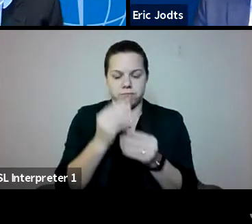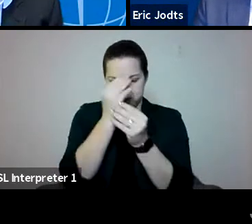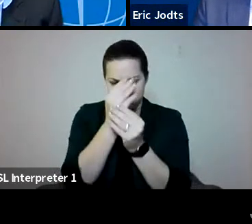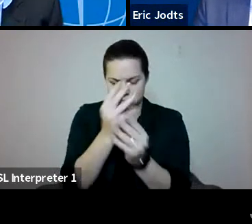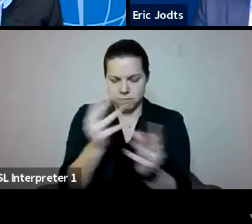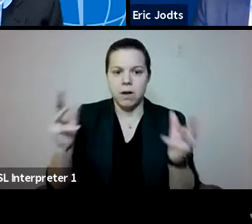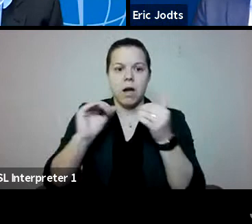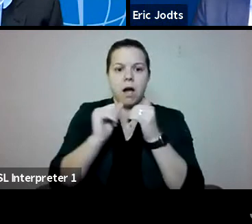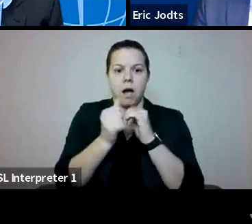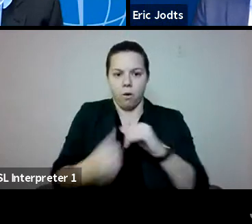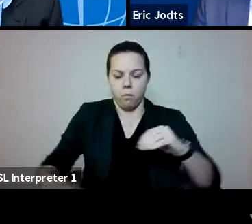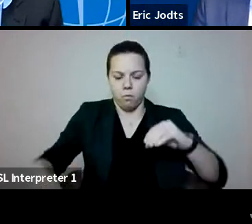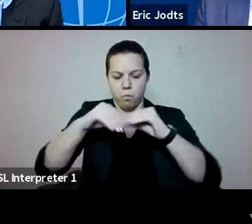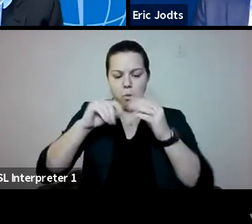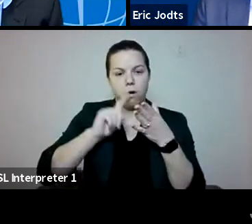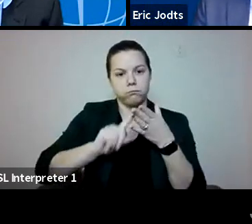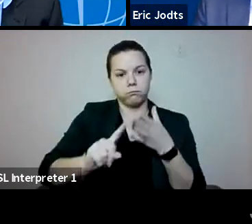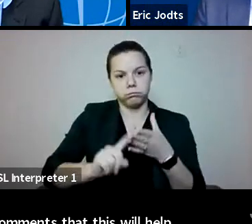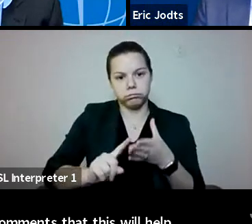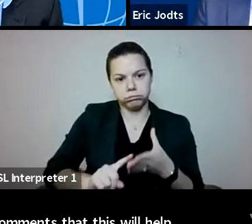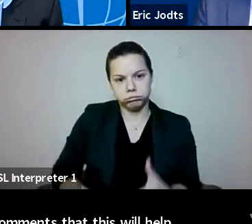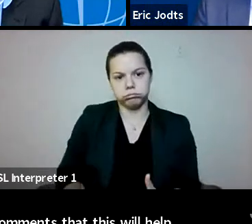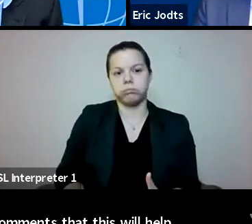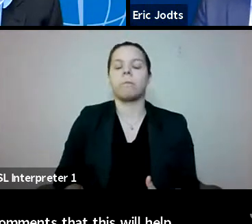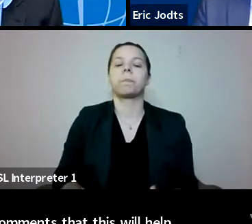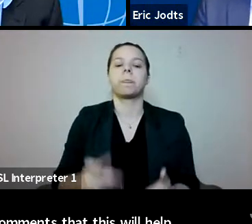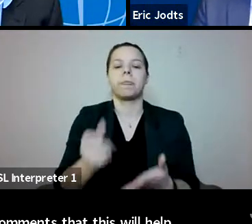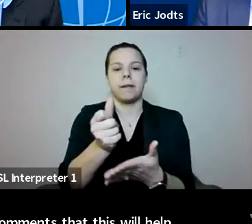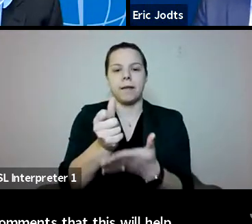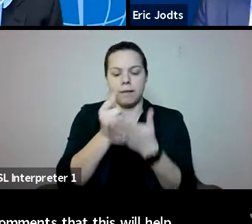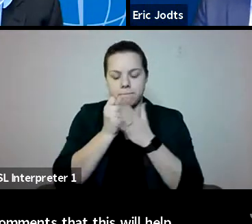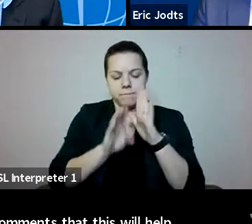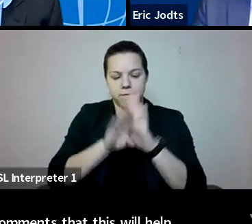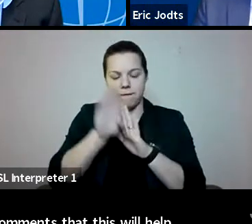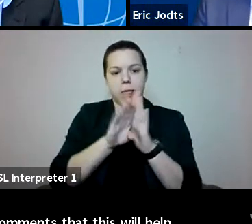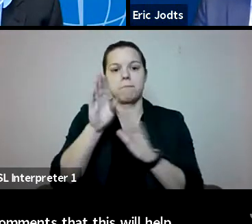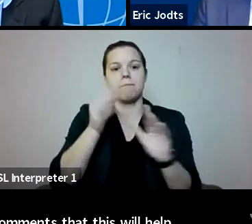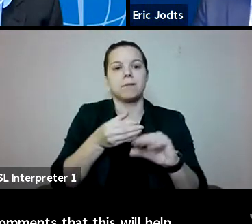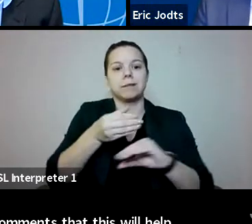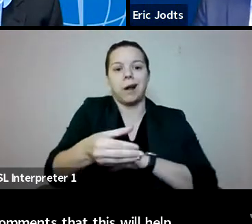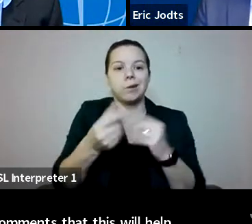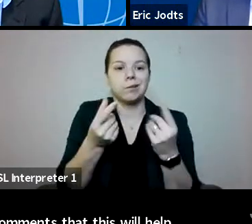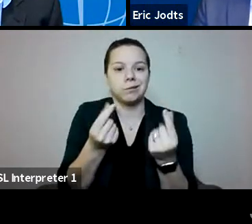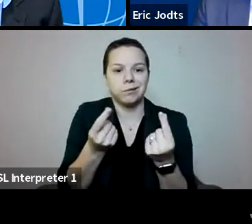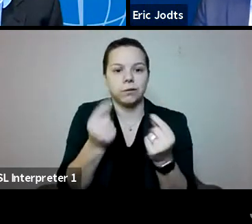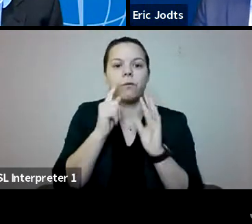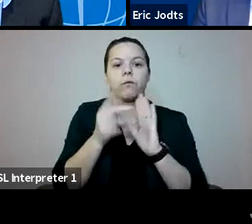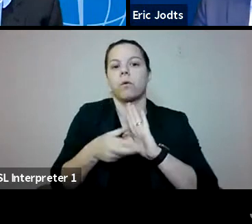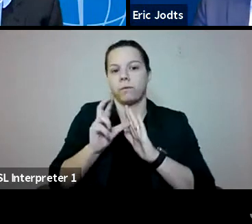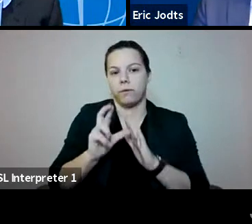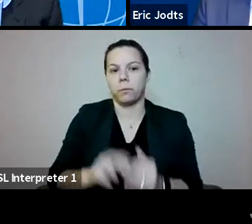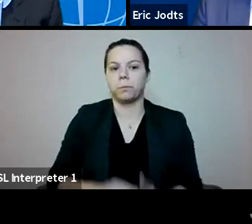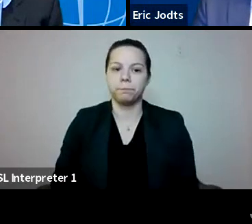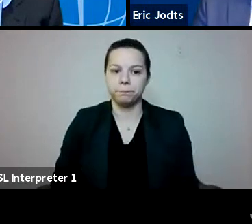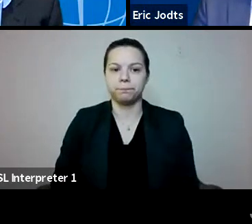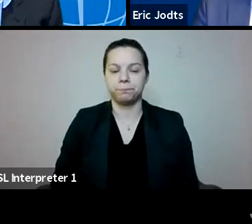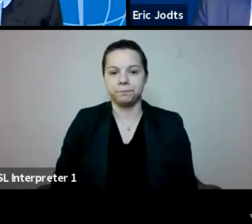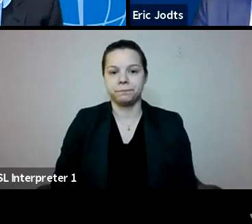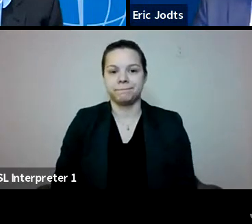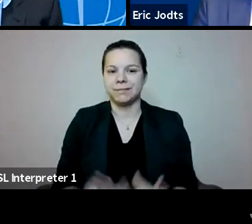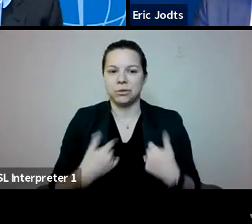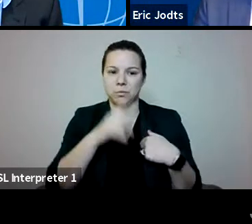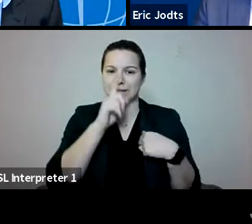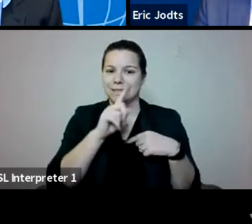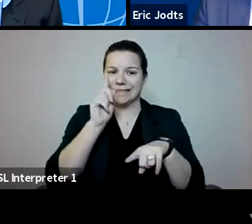of further investigation and then help us develop the next steps for the review. So I really can't